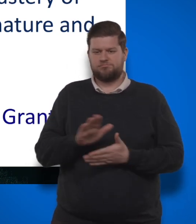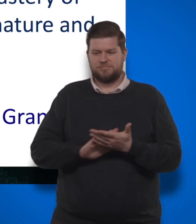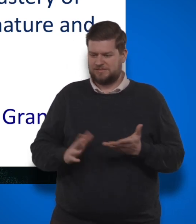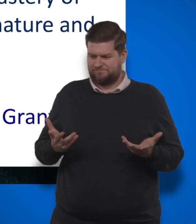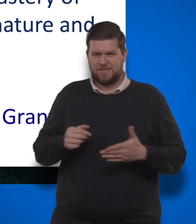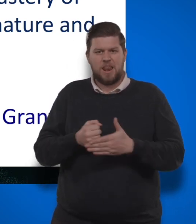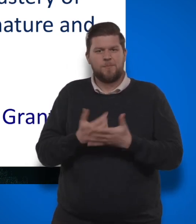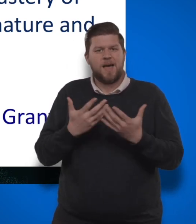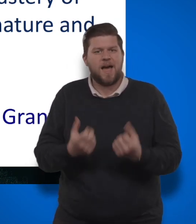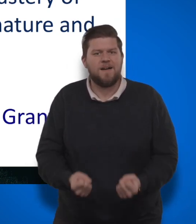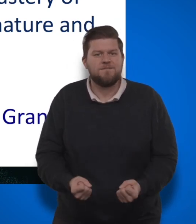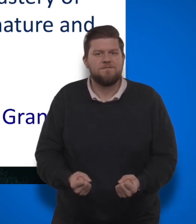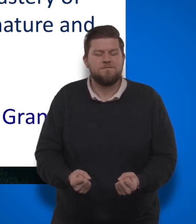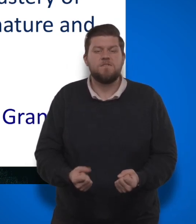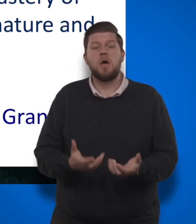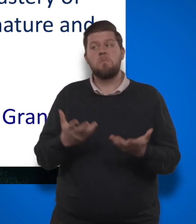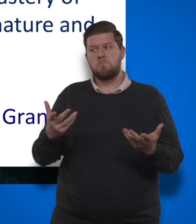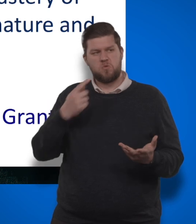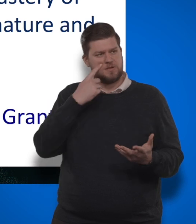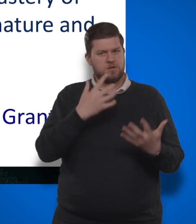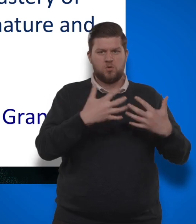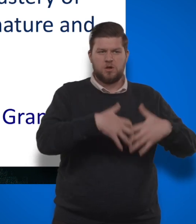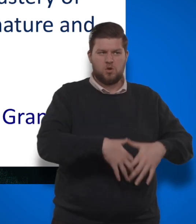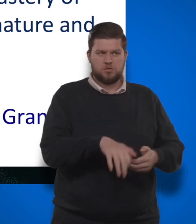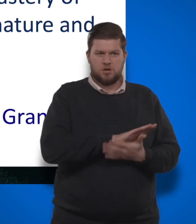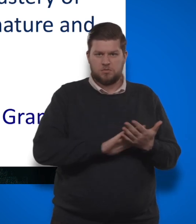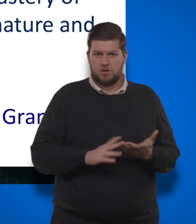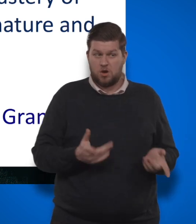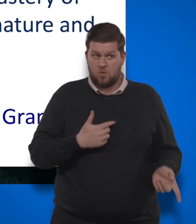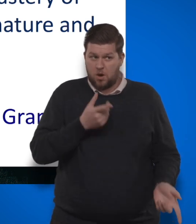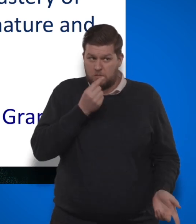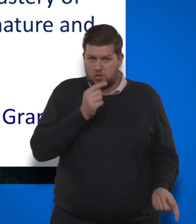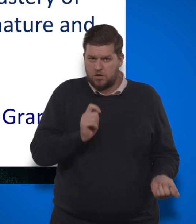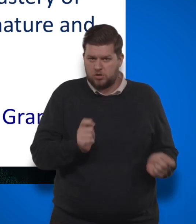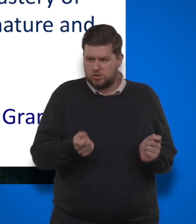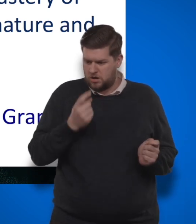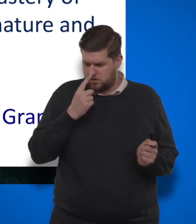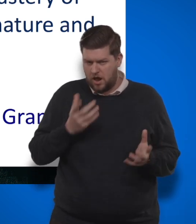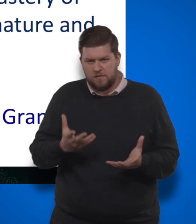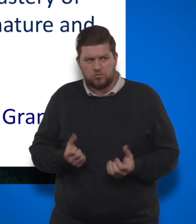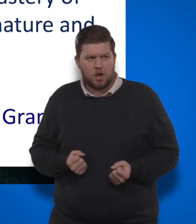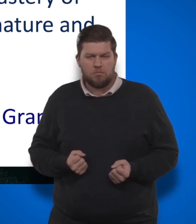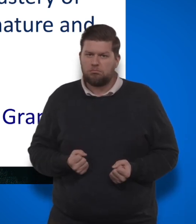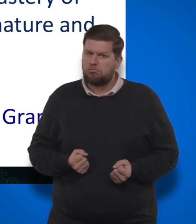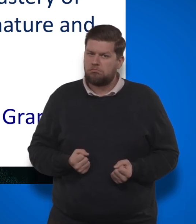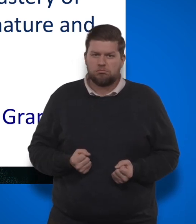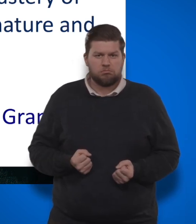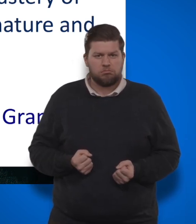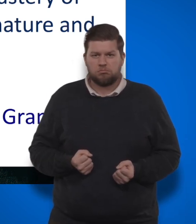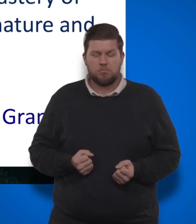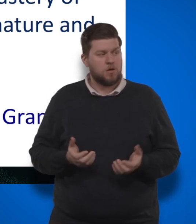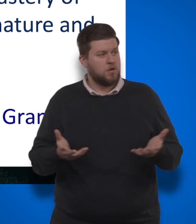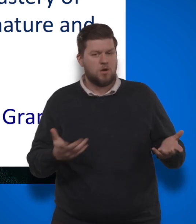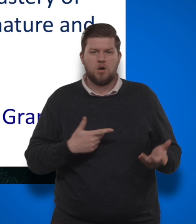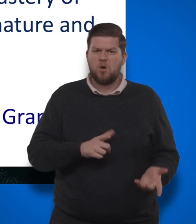increasingly, technologists and thinkers are saying, why? Why do we have to accept this? Why can't we